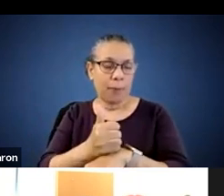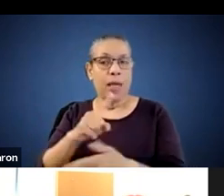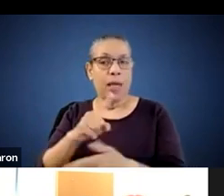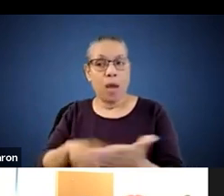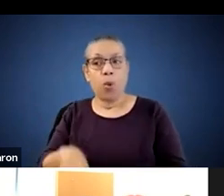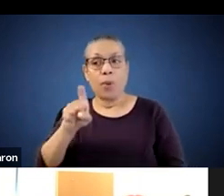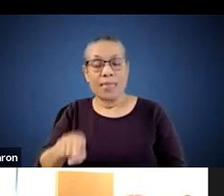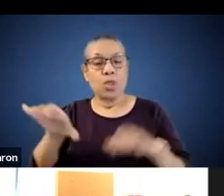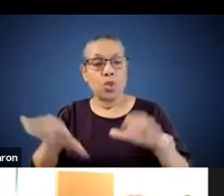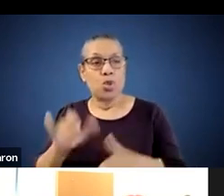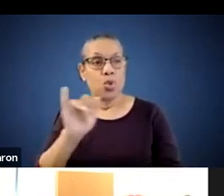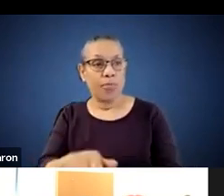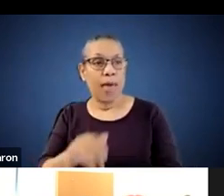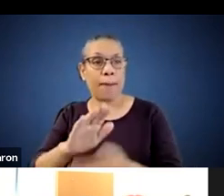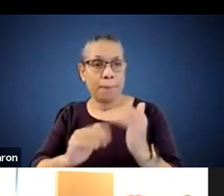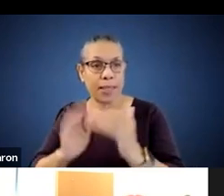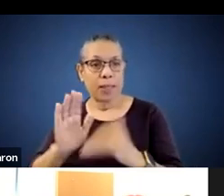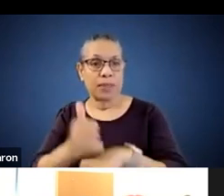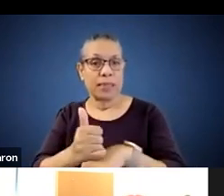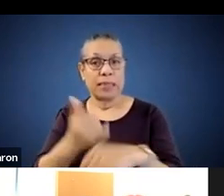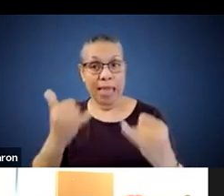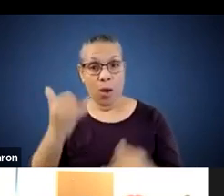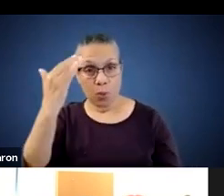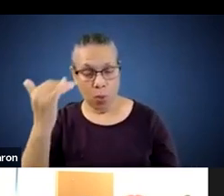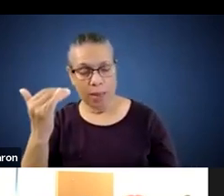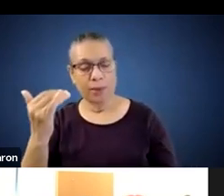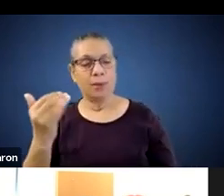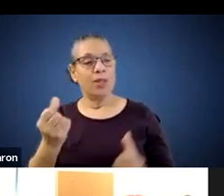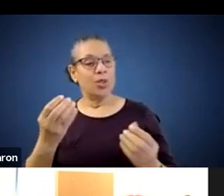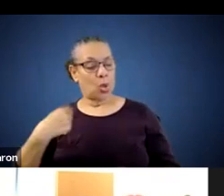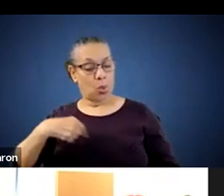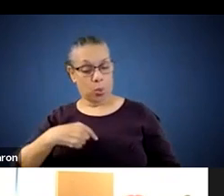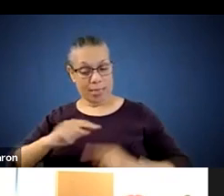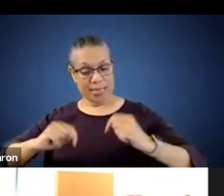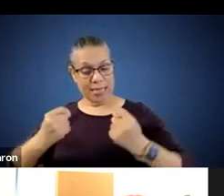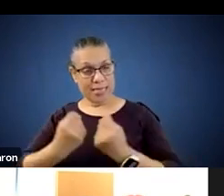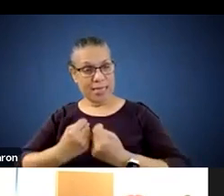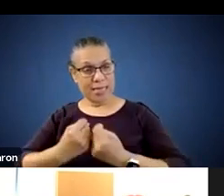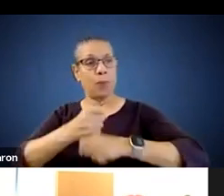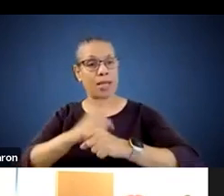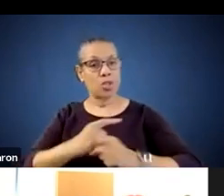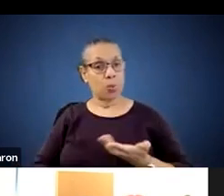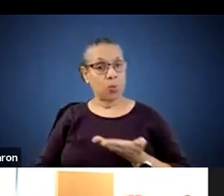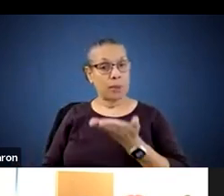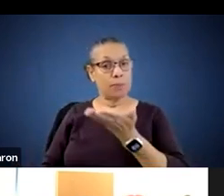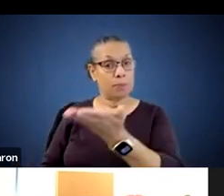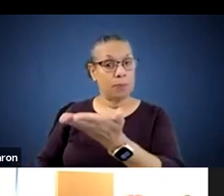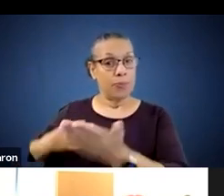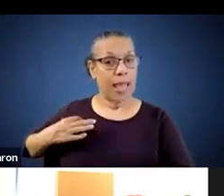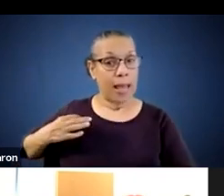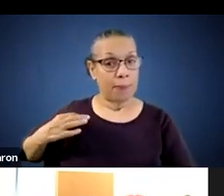and as to why so I think we we feel good as a team that that application that we're going in April has you know